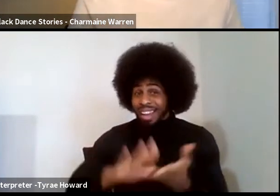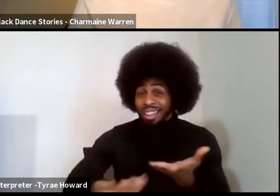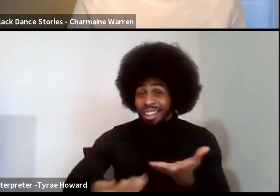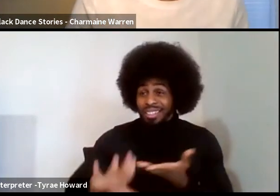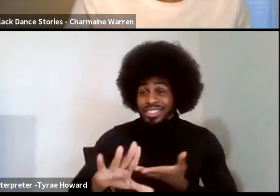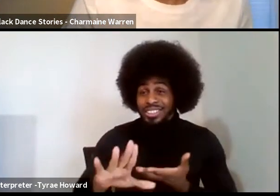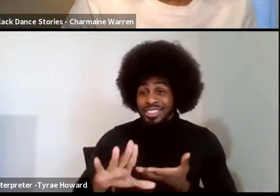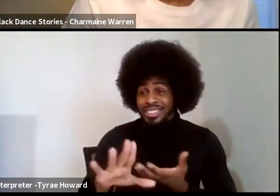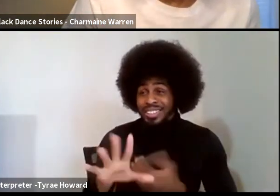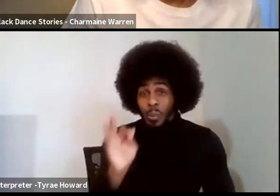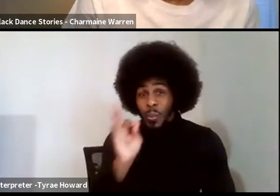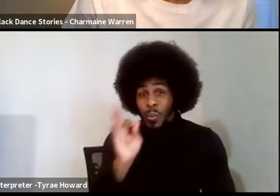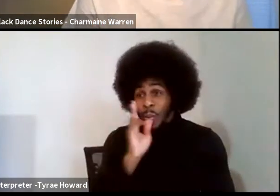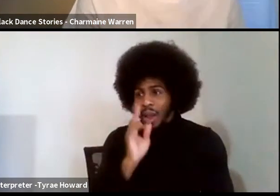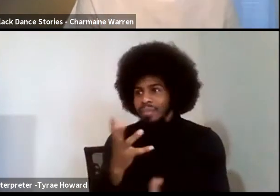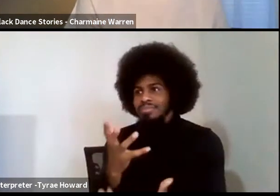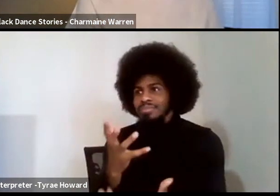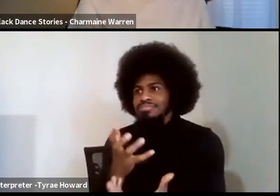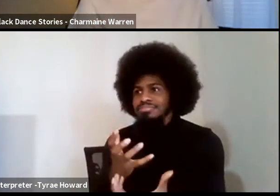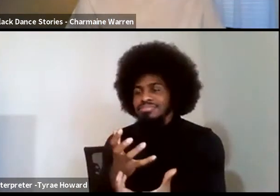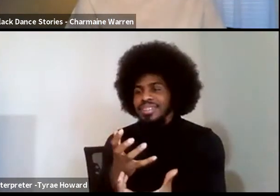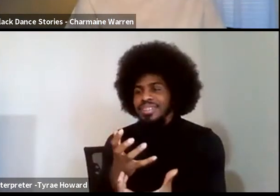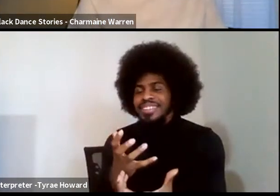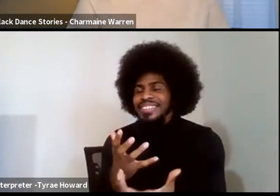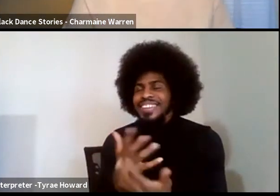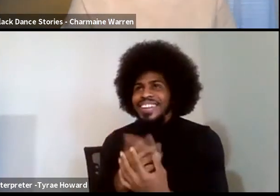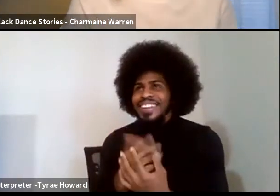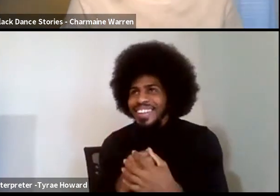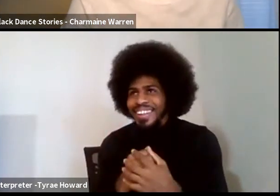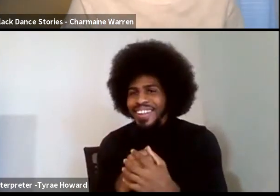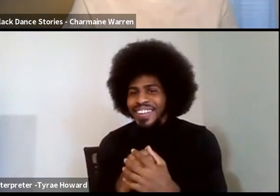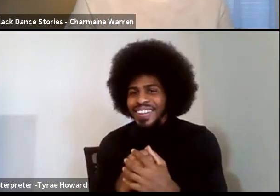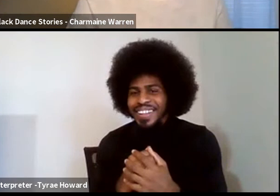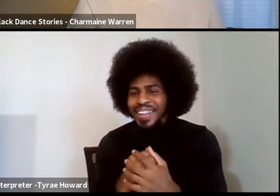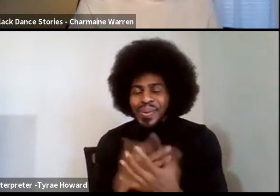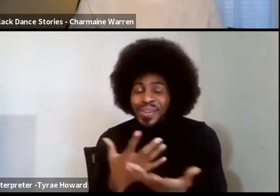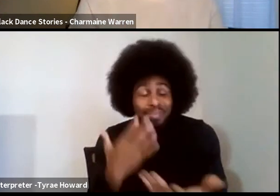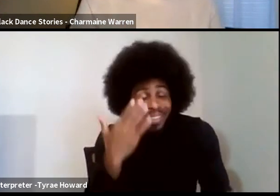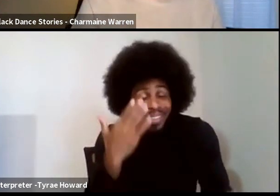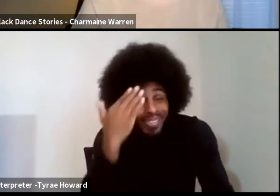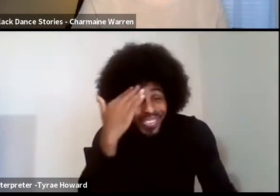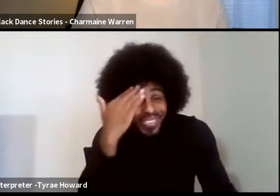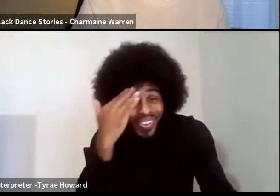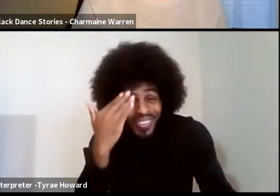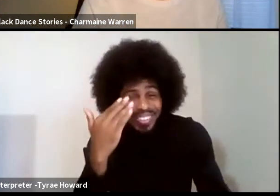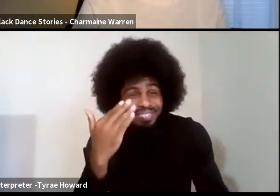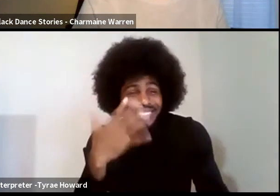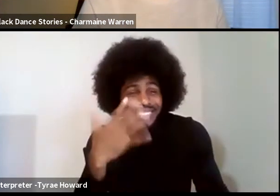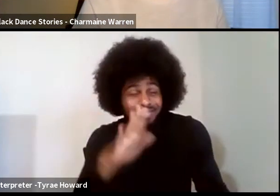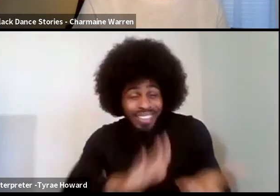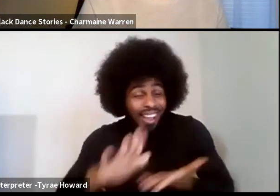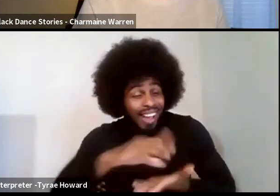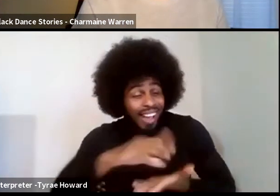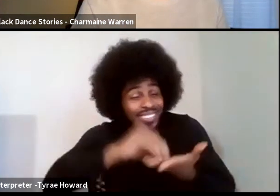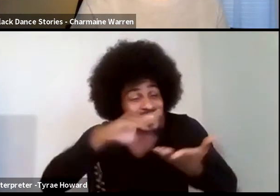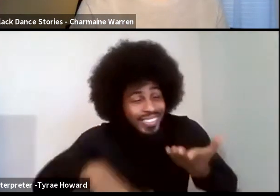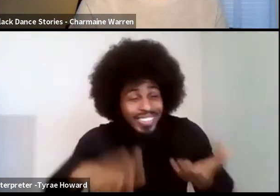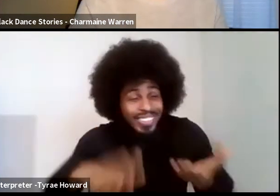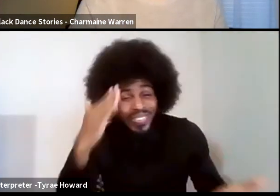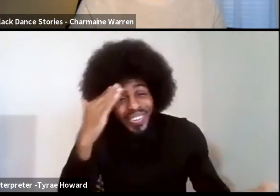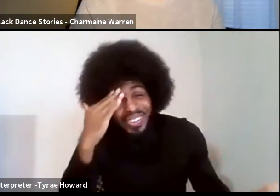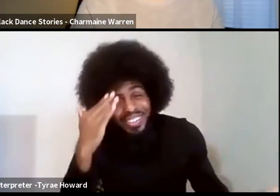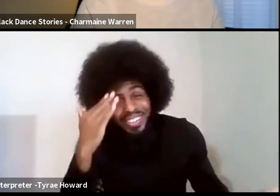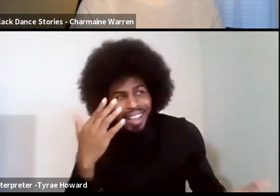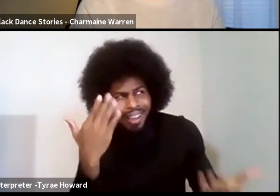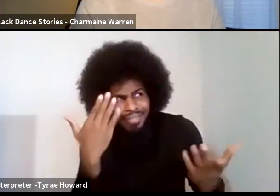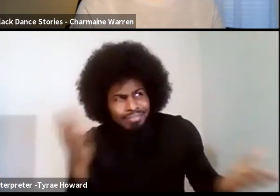drink. We're real here. You know, to be a college student, and I didn't really know who. I